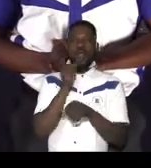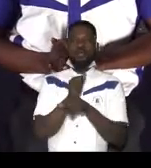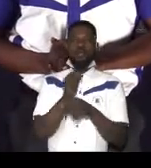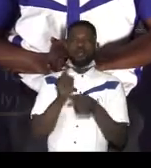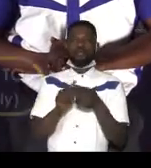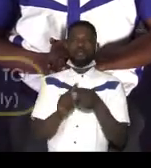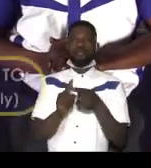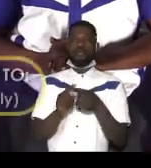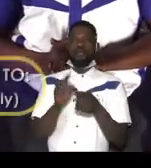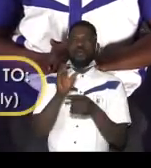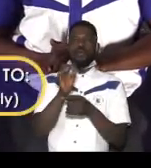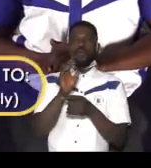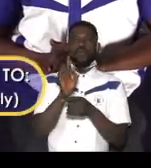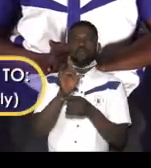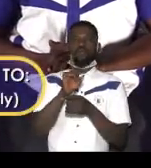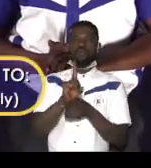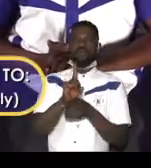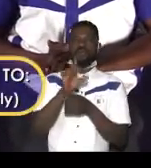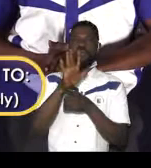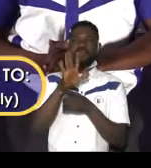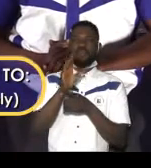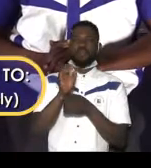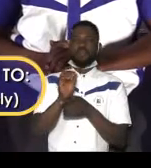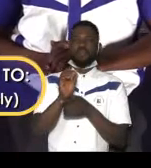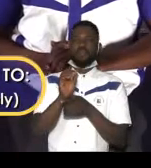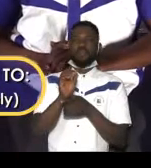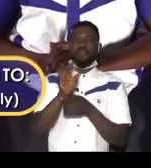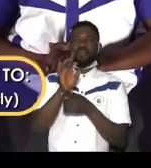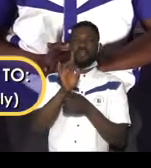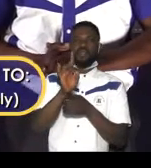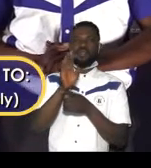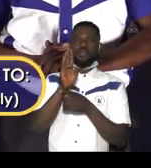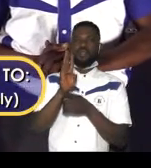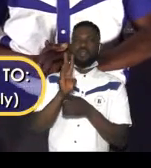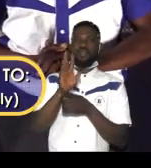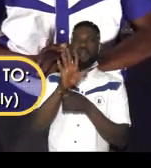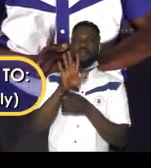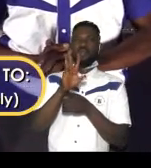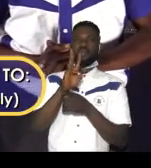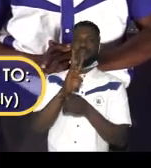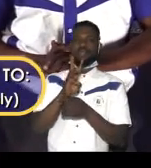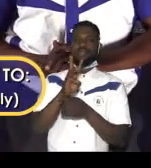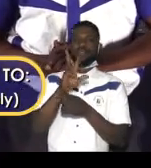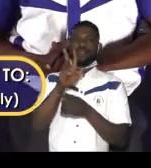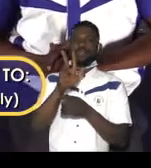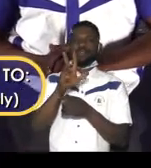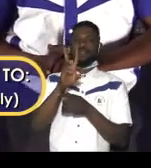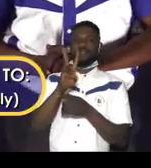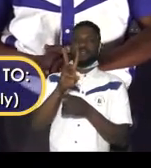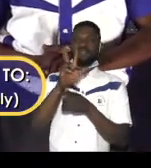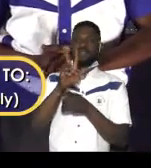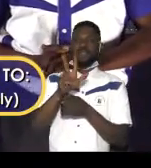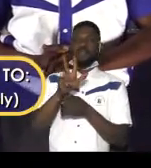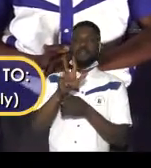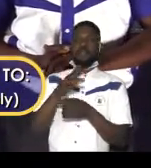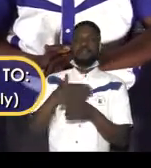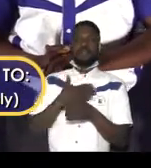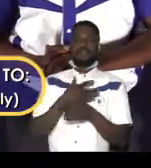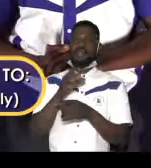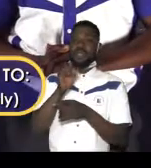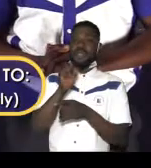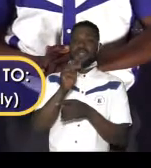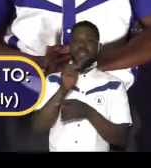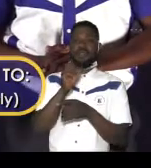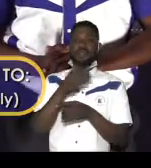to 081 50 86 5663. Please, SMS